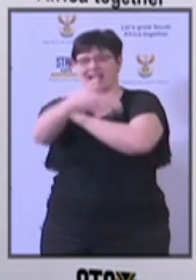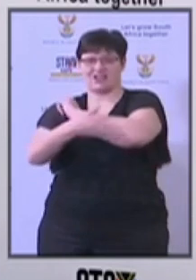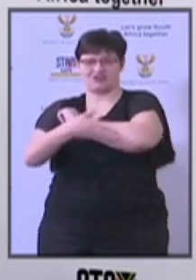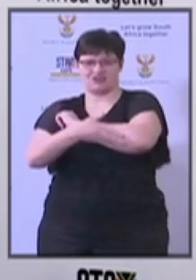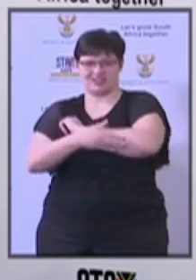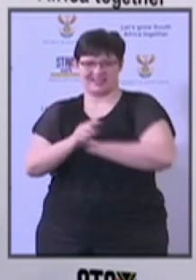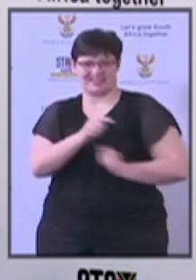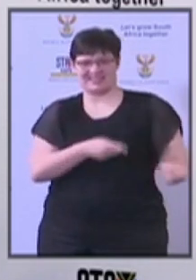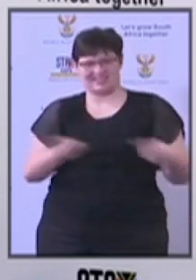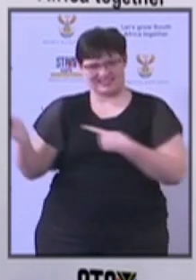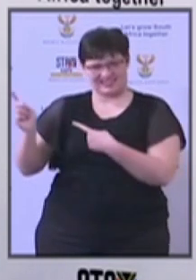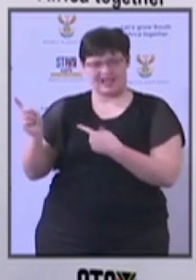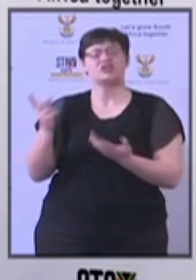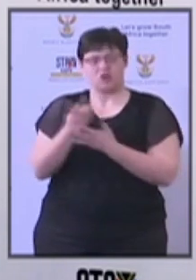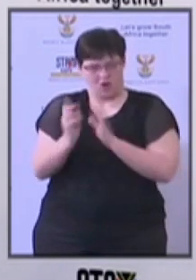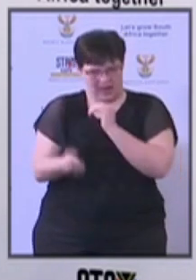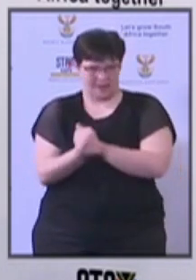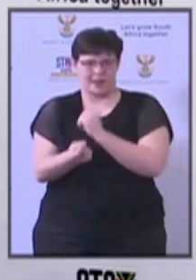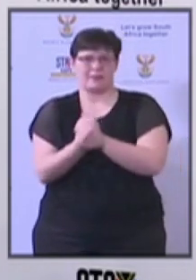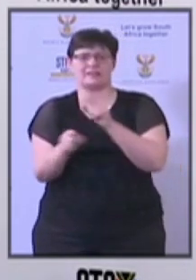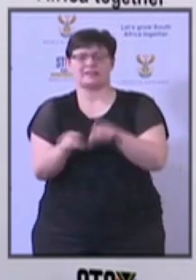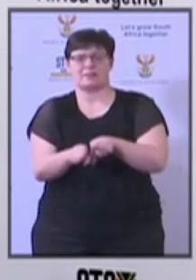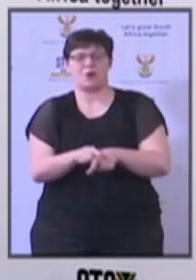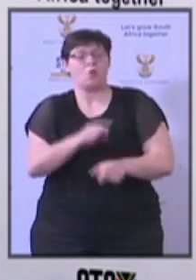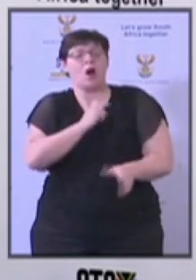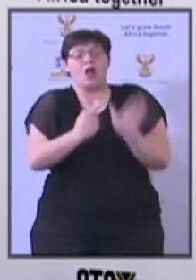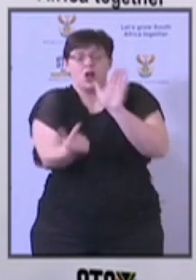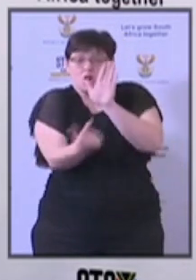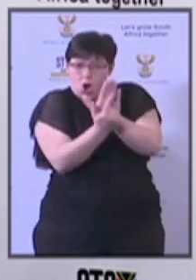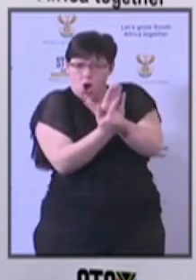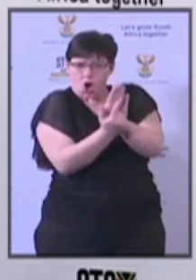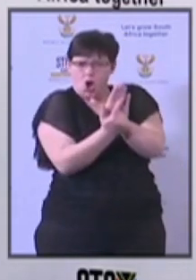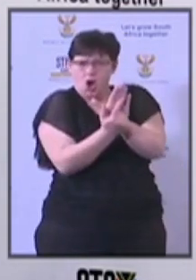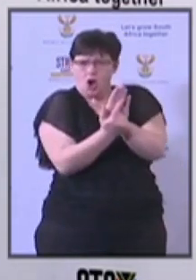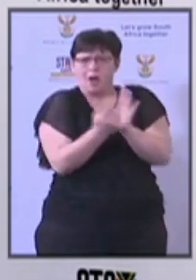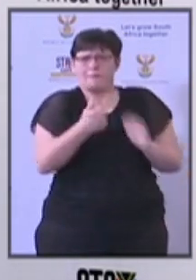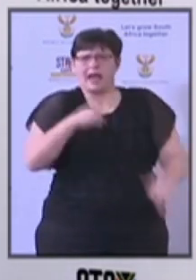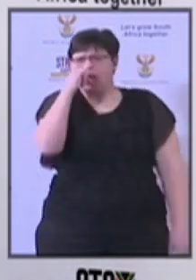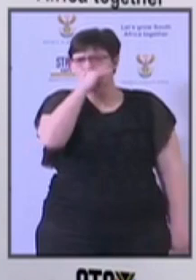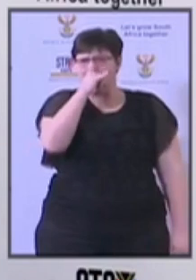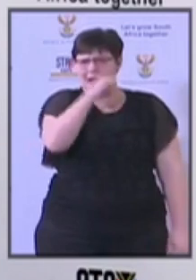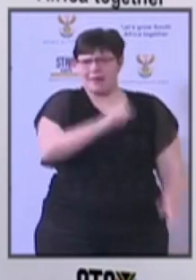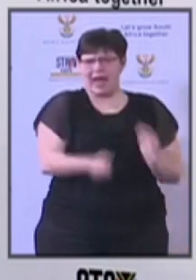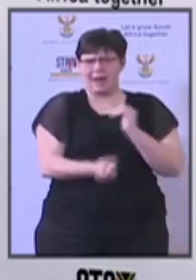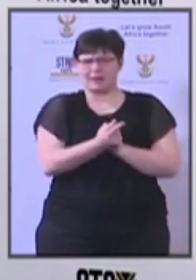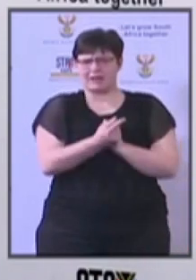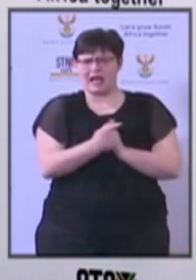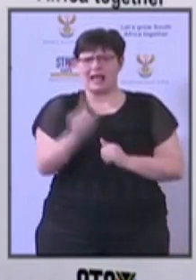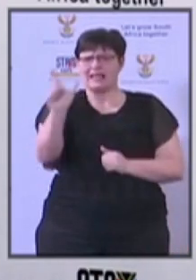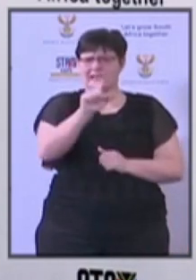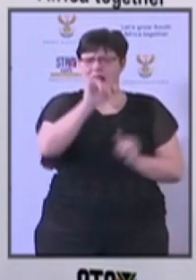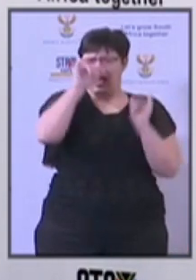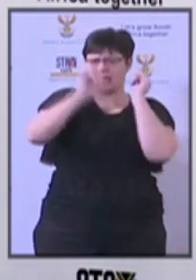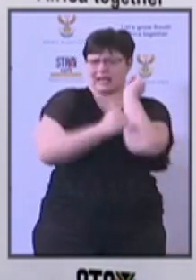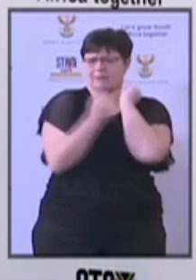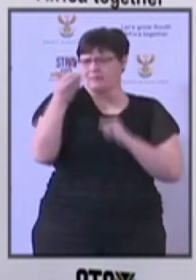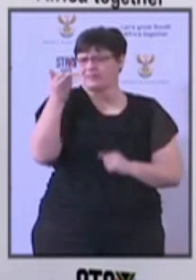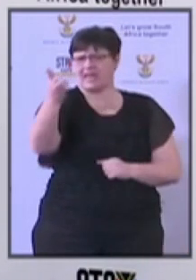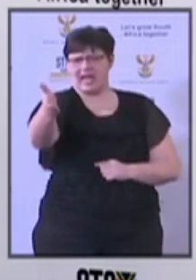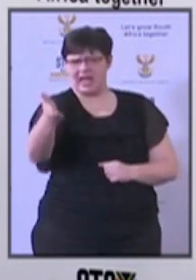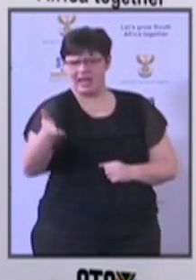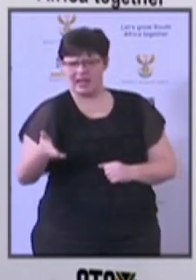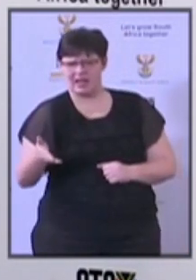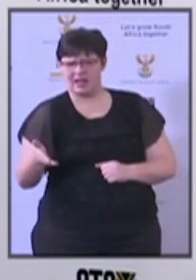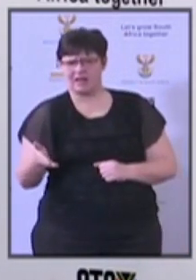has been happening, because in terms of the law, you can't keep a person at Lindela Repatriation Center for more